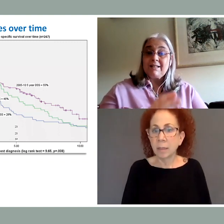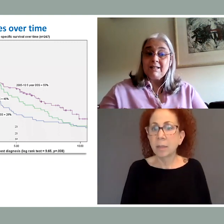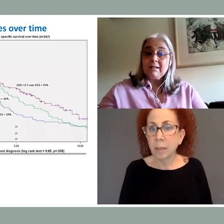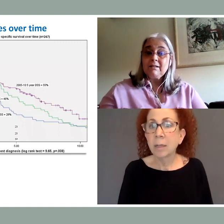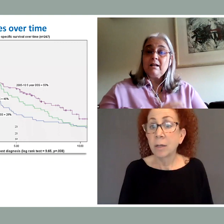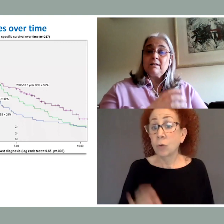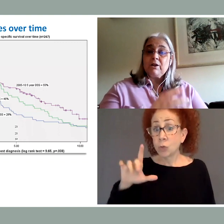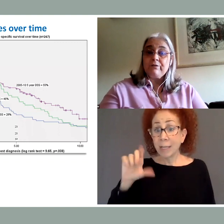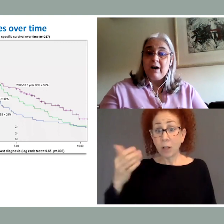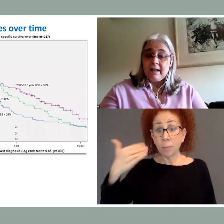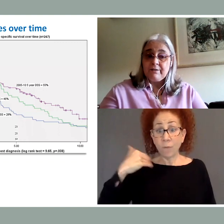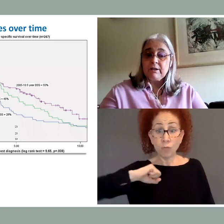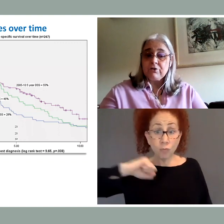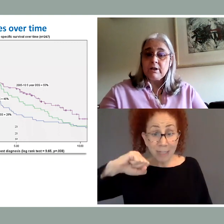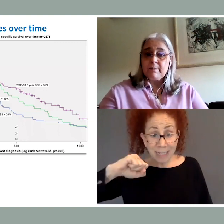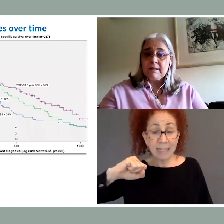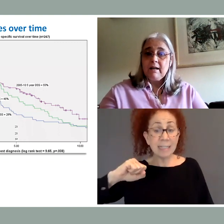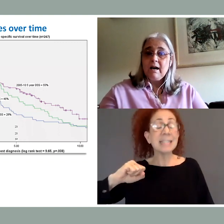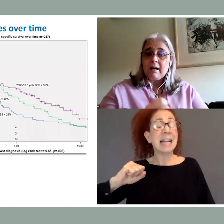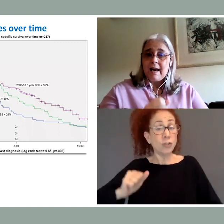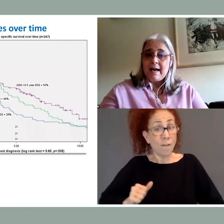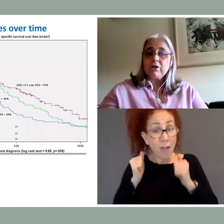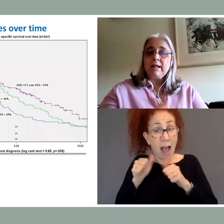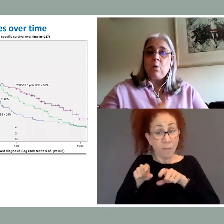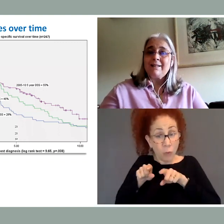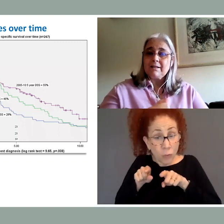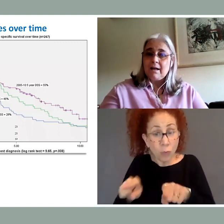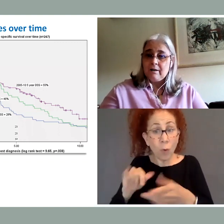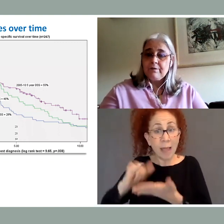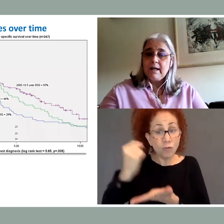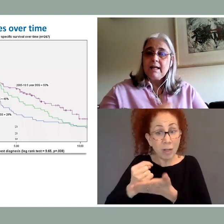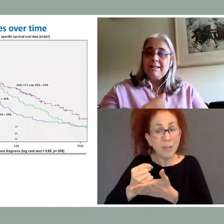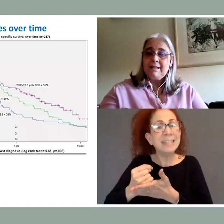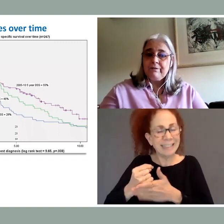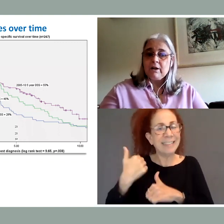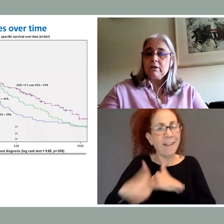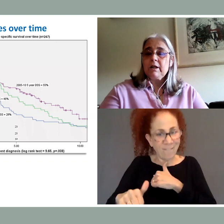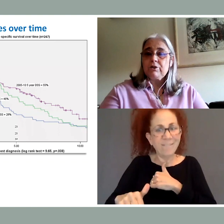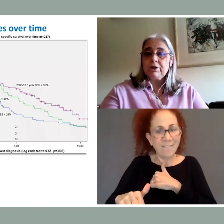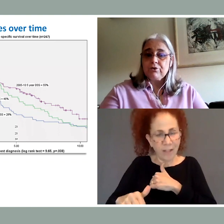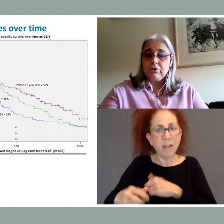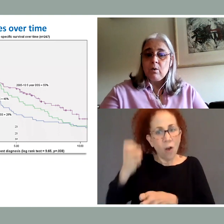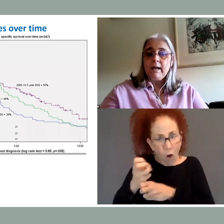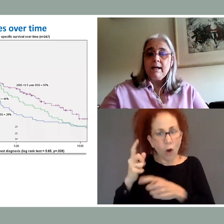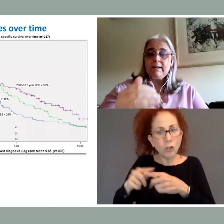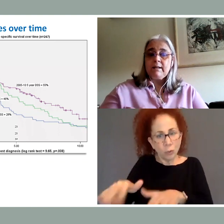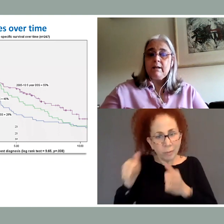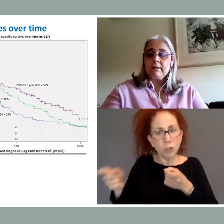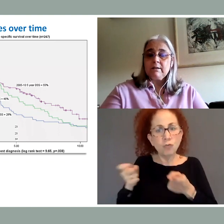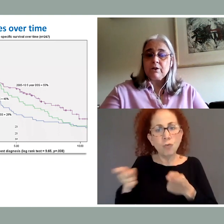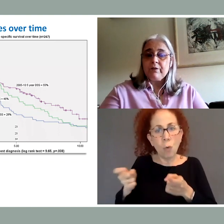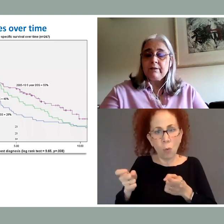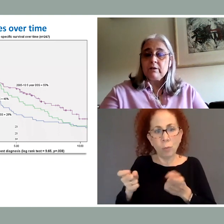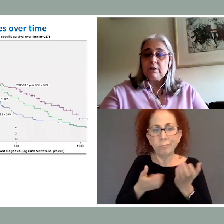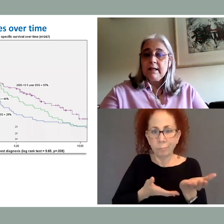were resistant and survived the treatment are actually quite tough and difficult to control. And here